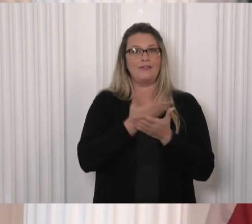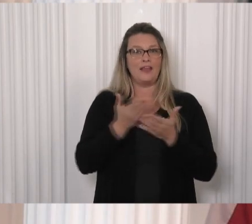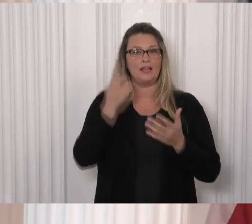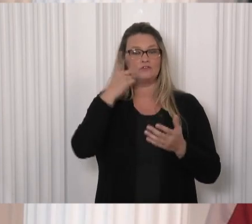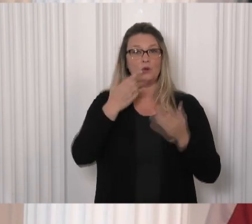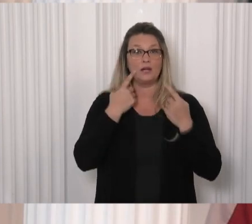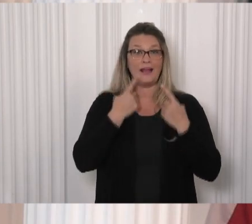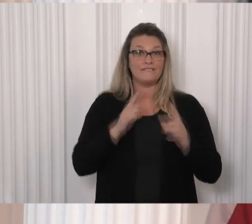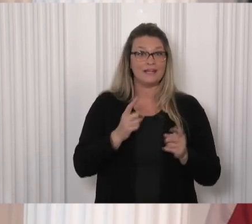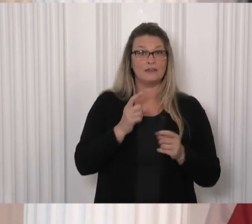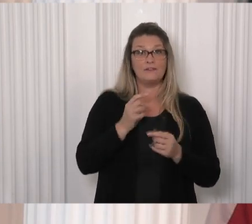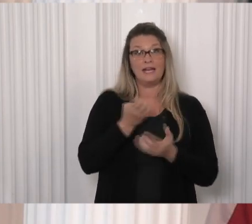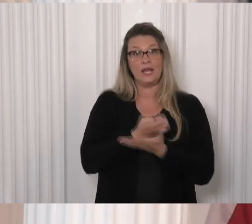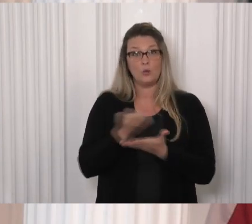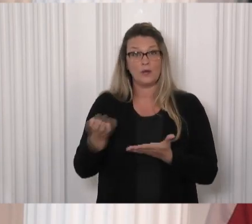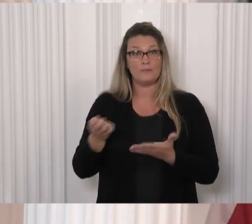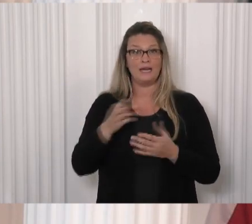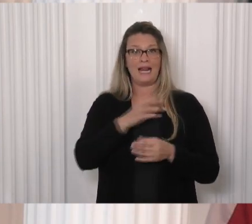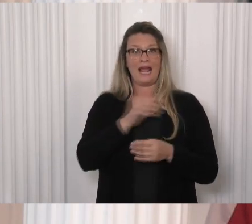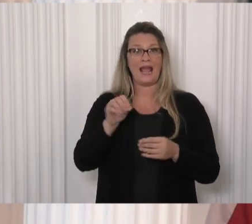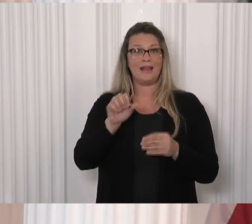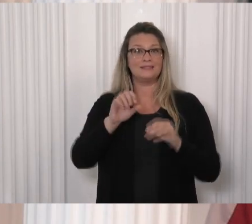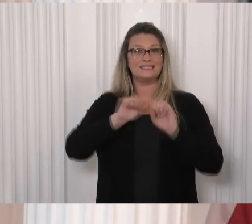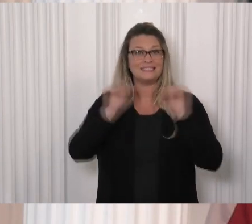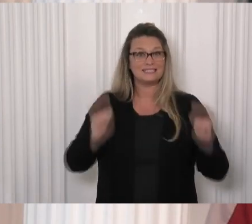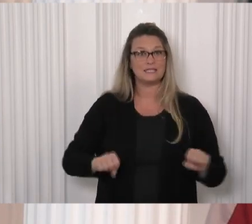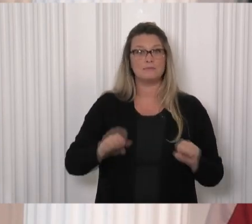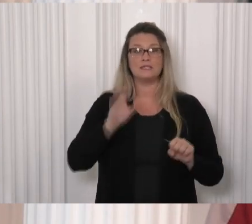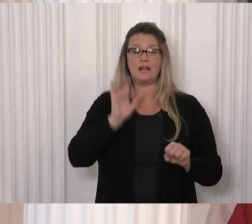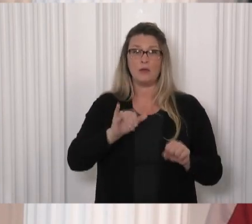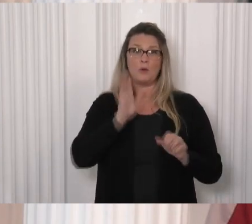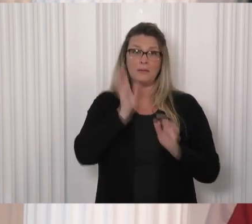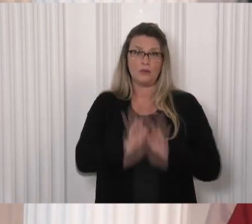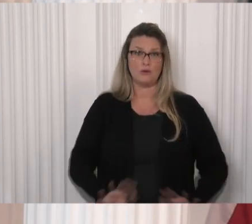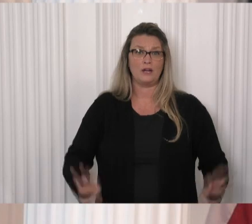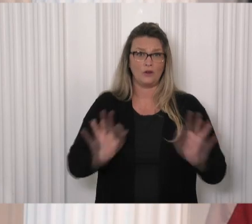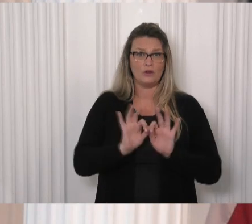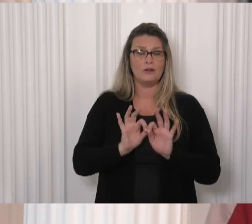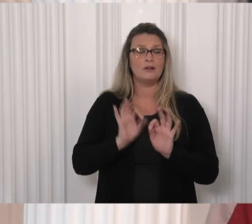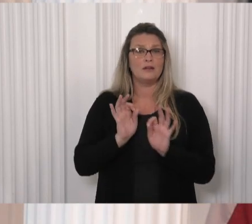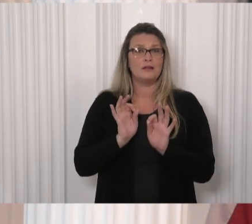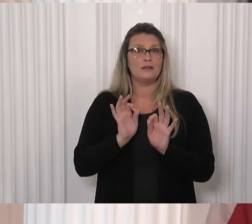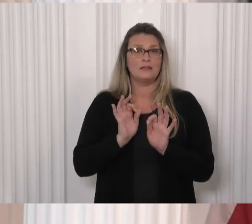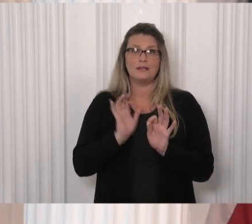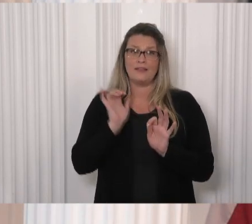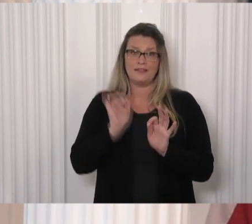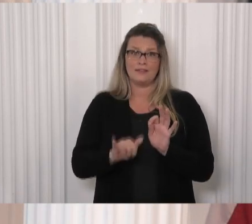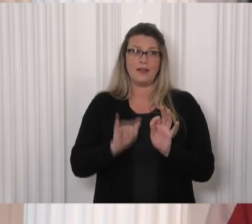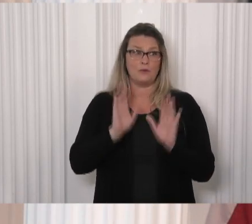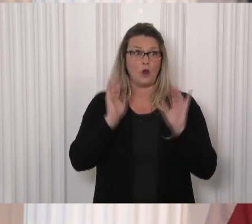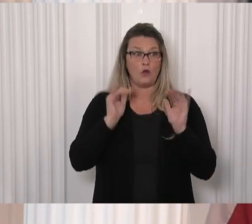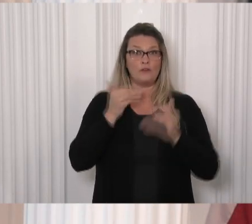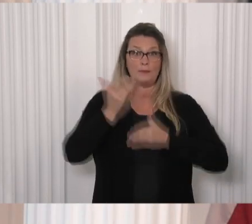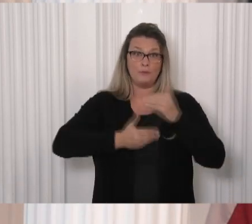and other support systems that are really going to be critical. And so those are actively beginning to flow in and